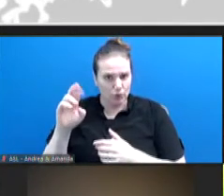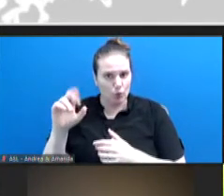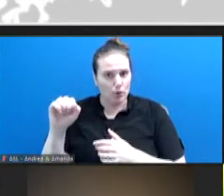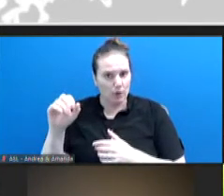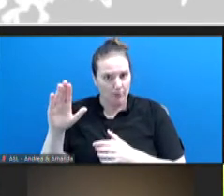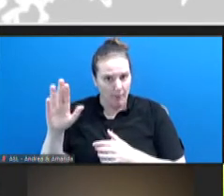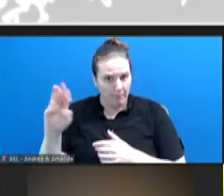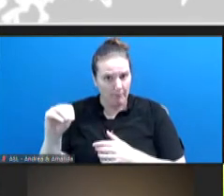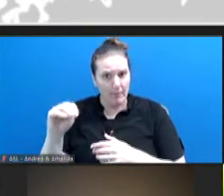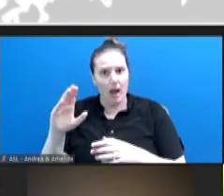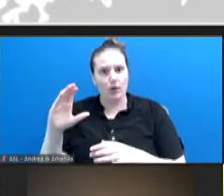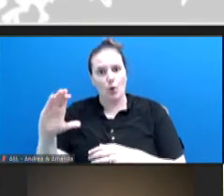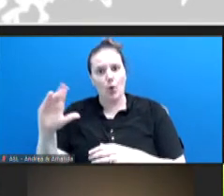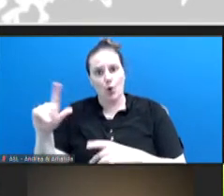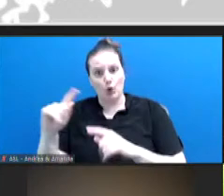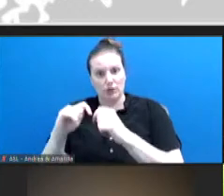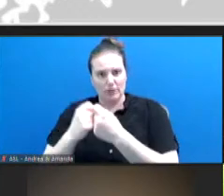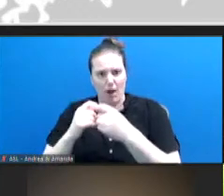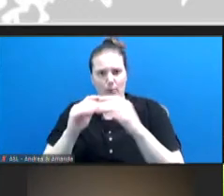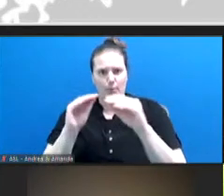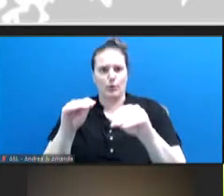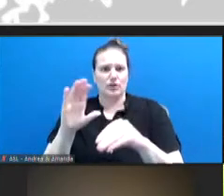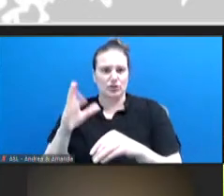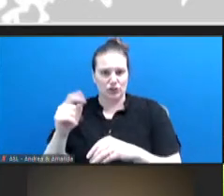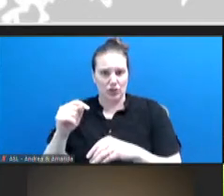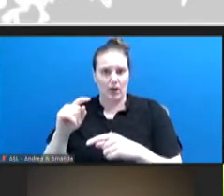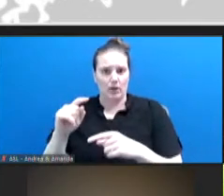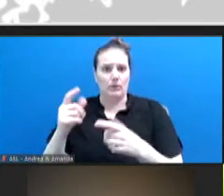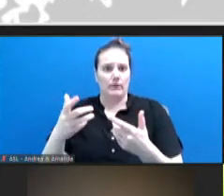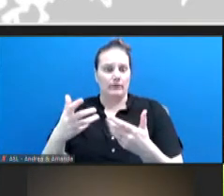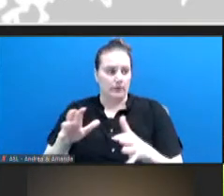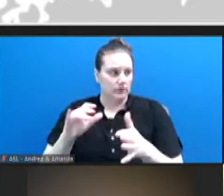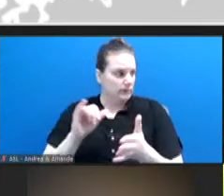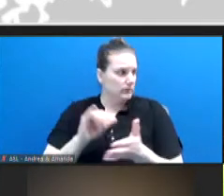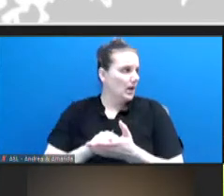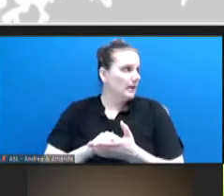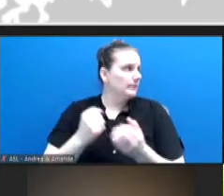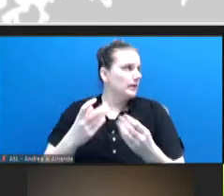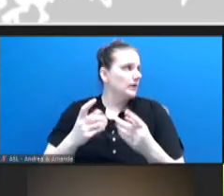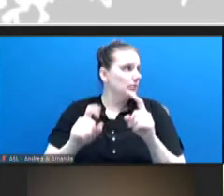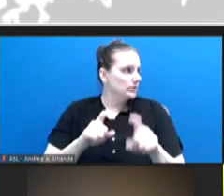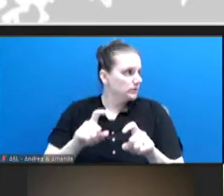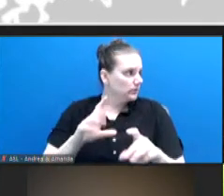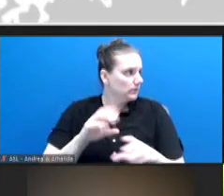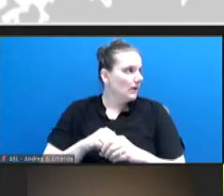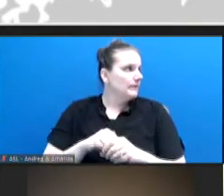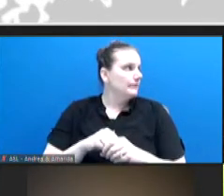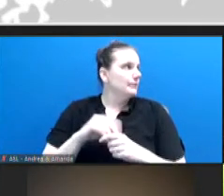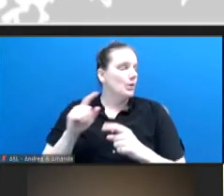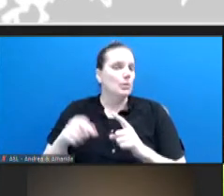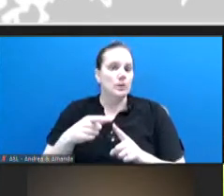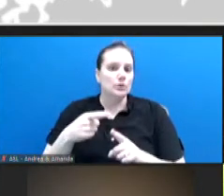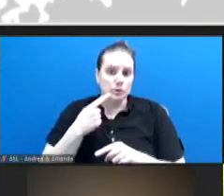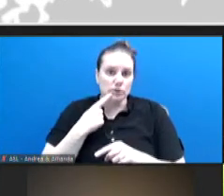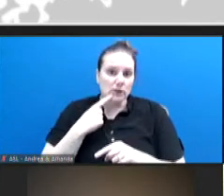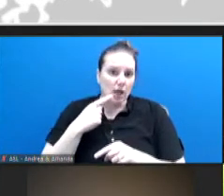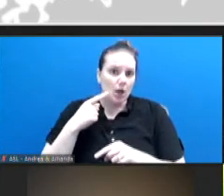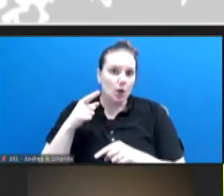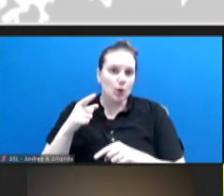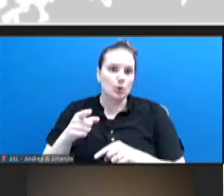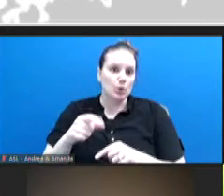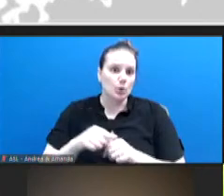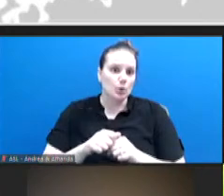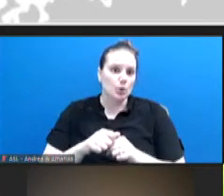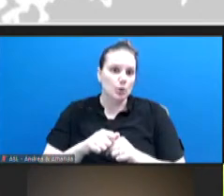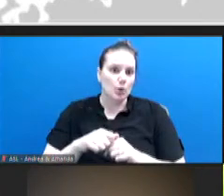the COCO's team. And I'll put it in the chat once I'm finished. And there's a lot of questions here. When you say that you